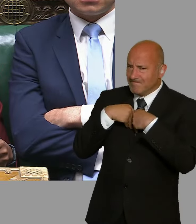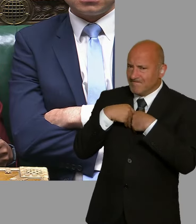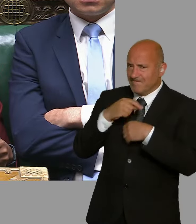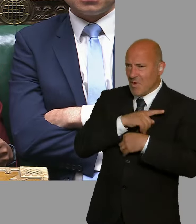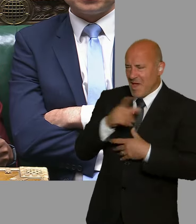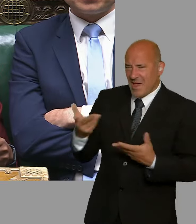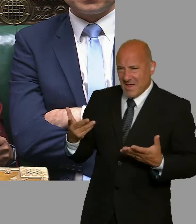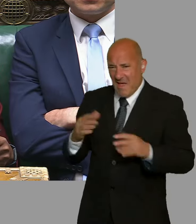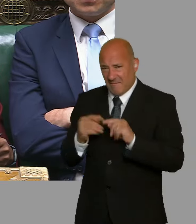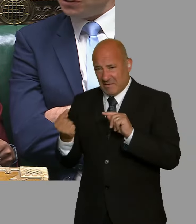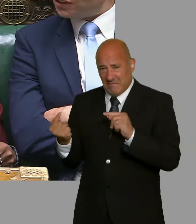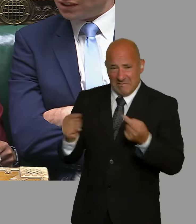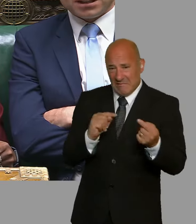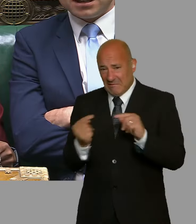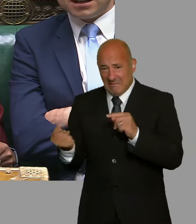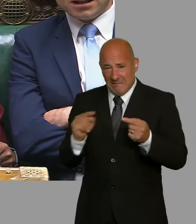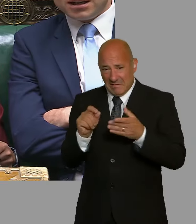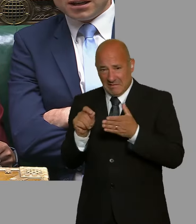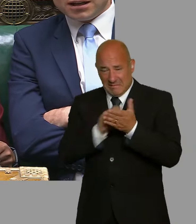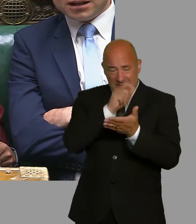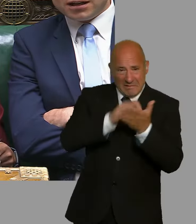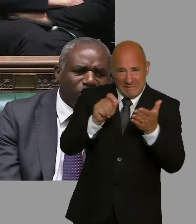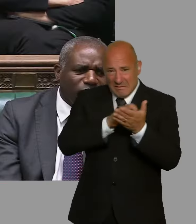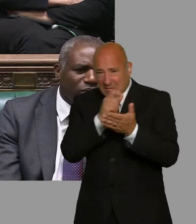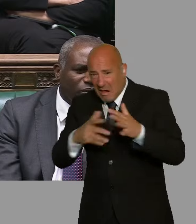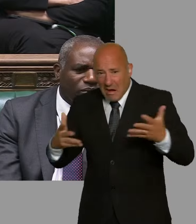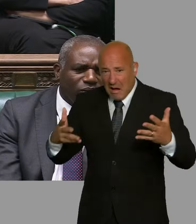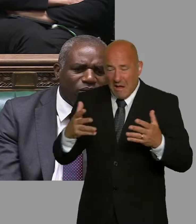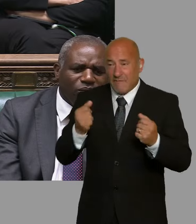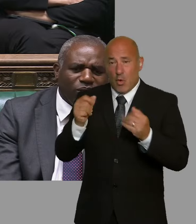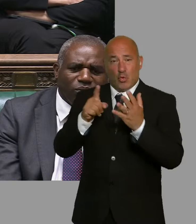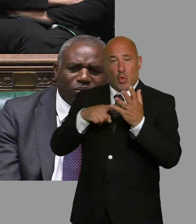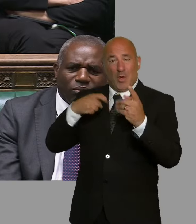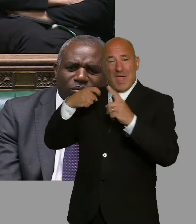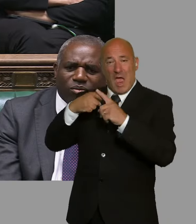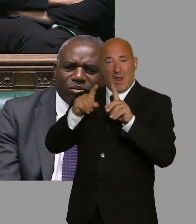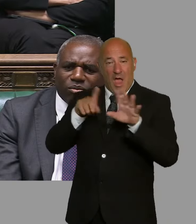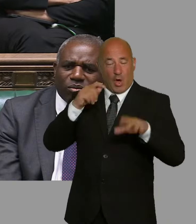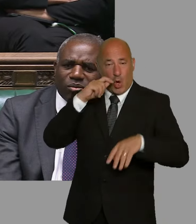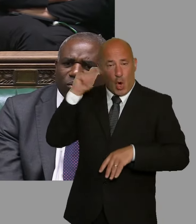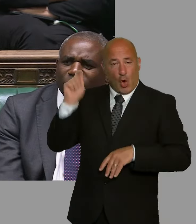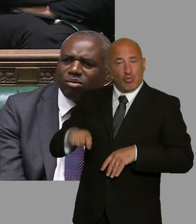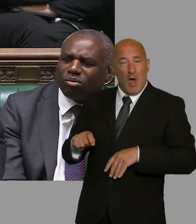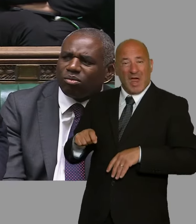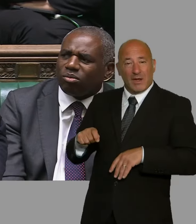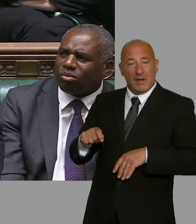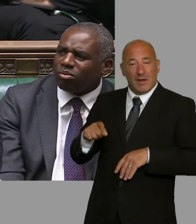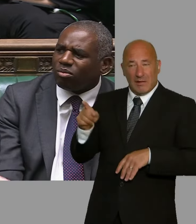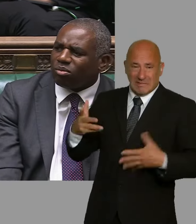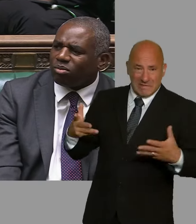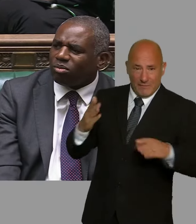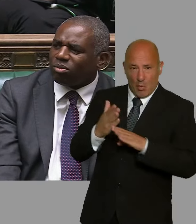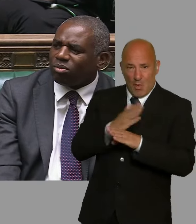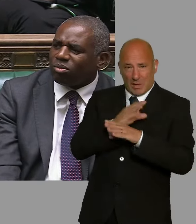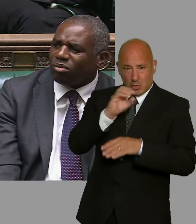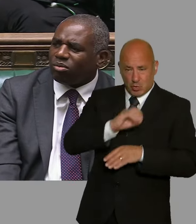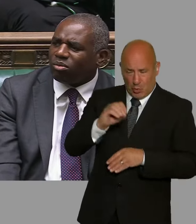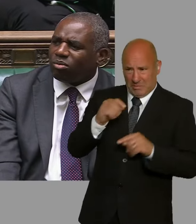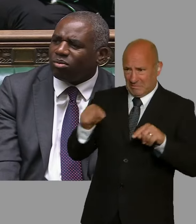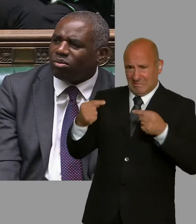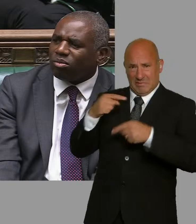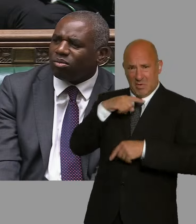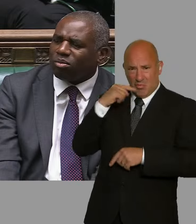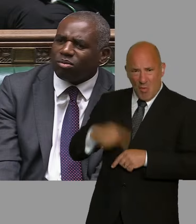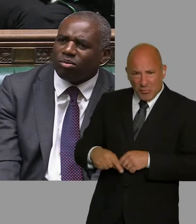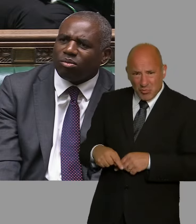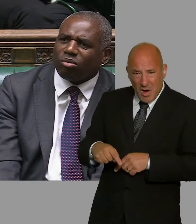Russian embassy because they put out a statement saying the Leader of the Opposition has finally called a spade a spade. Ukraine is